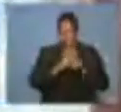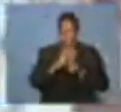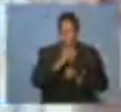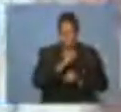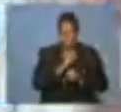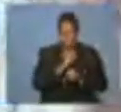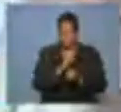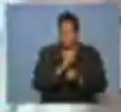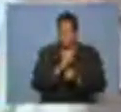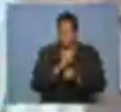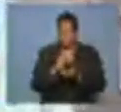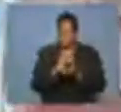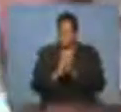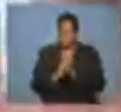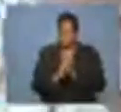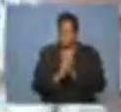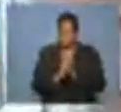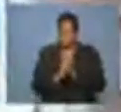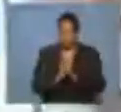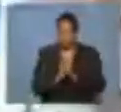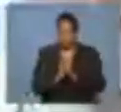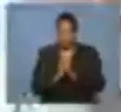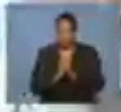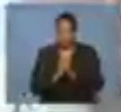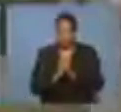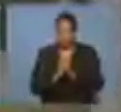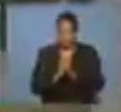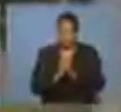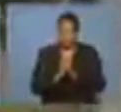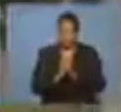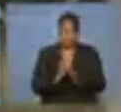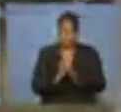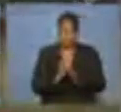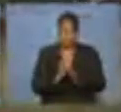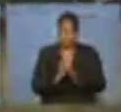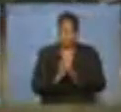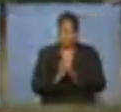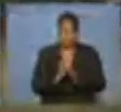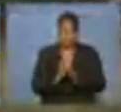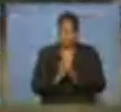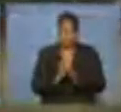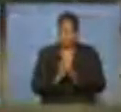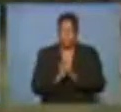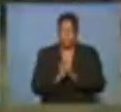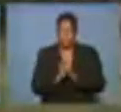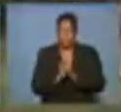that are made more intense by climate change. Natural systems are our best defense. Jiminita Swain for the Bahamas Tonight.